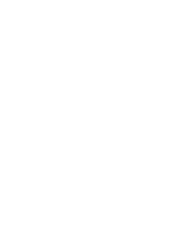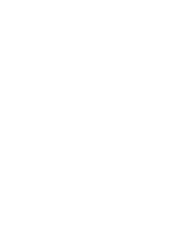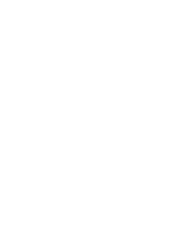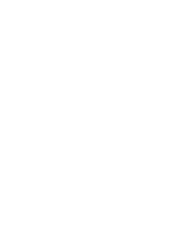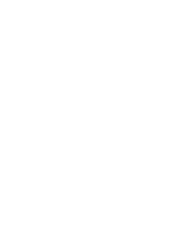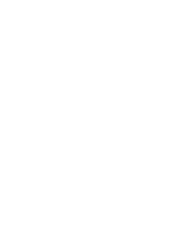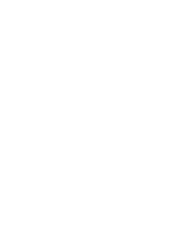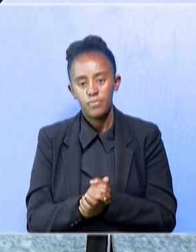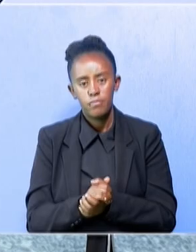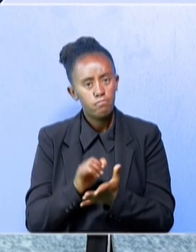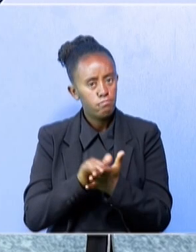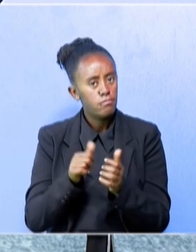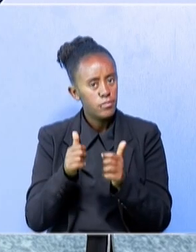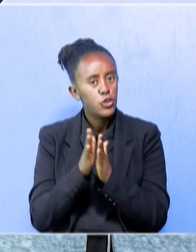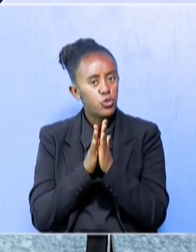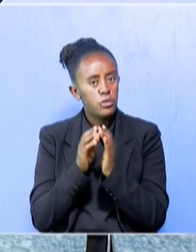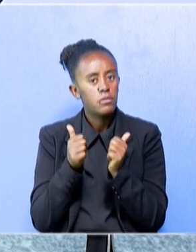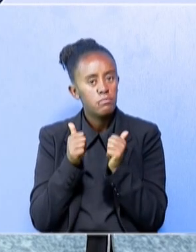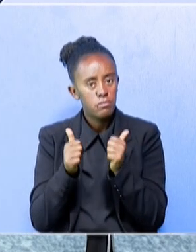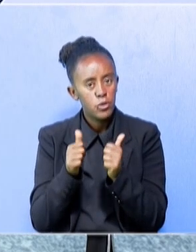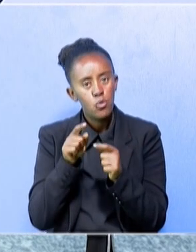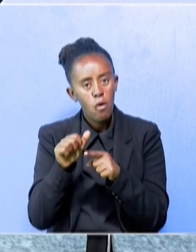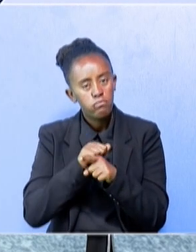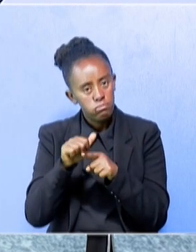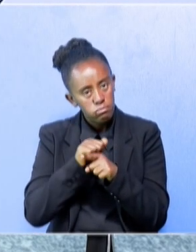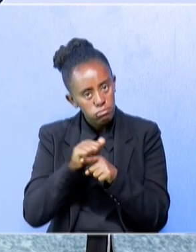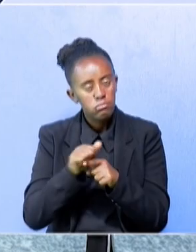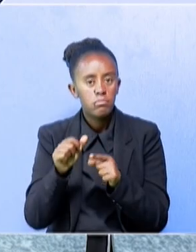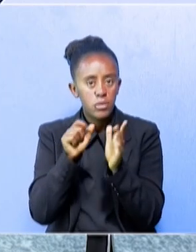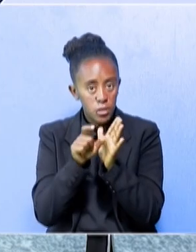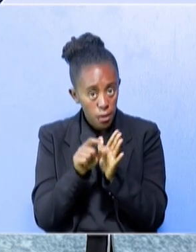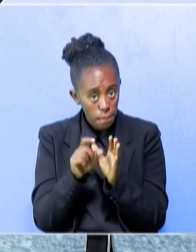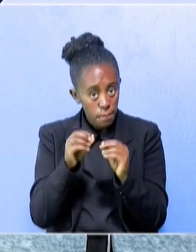Yeah, that's interesting. Yeah, you have to practice the